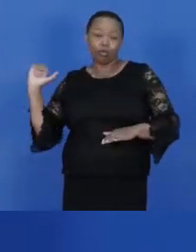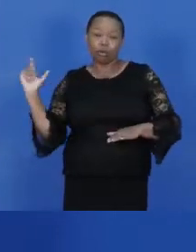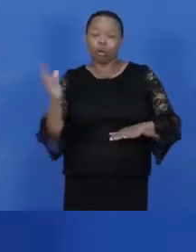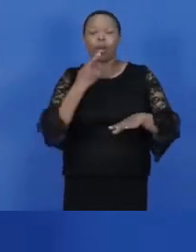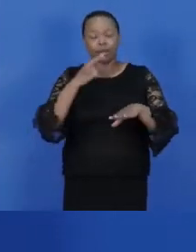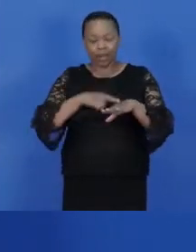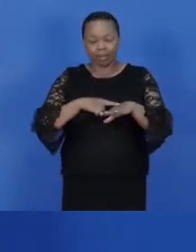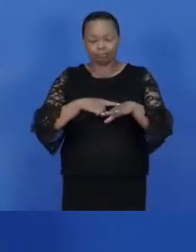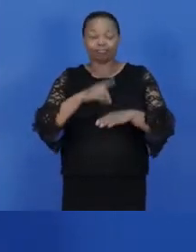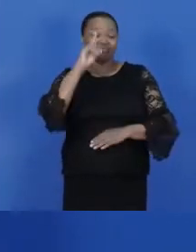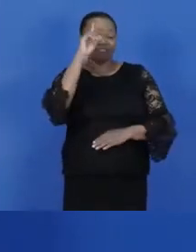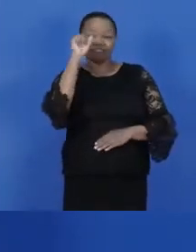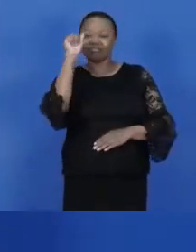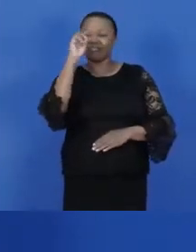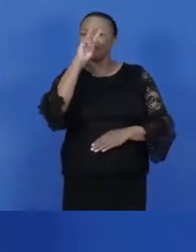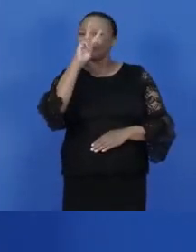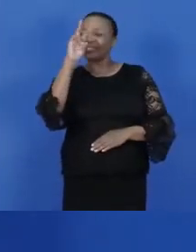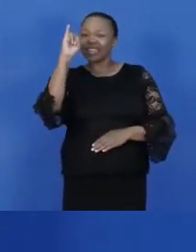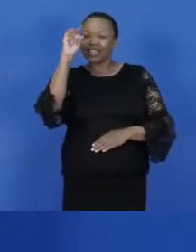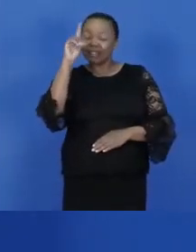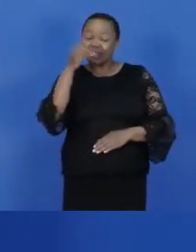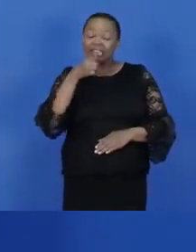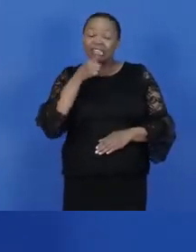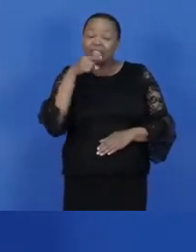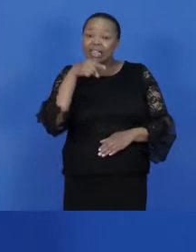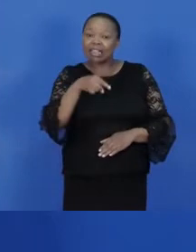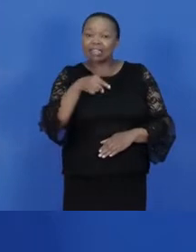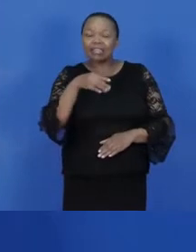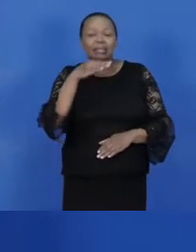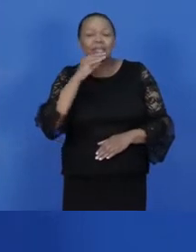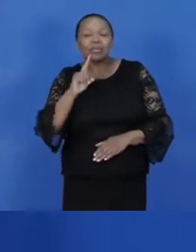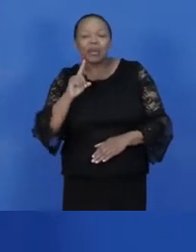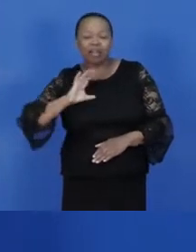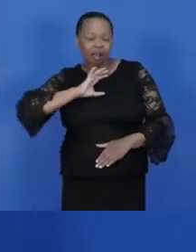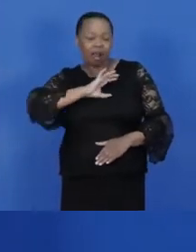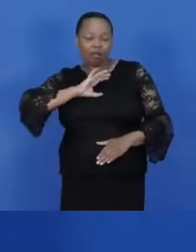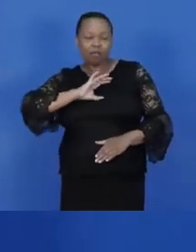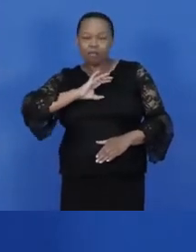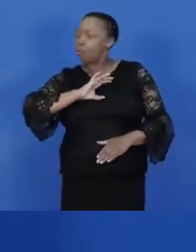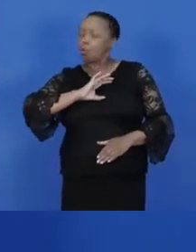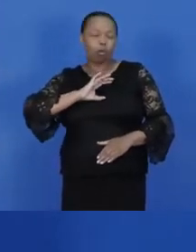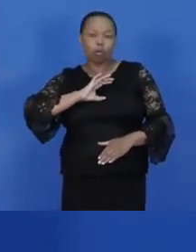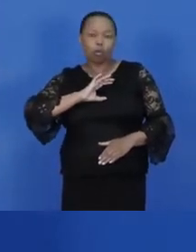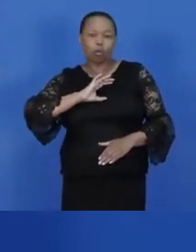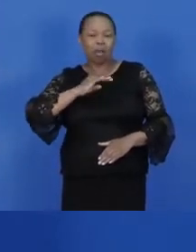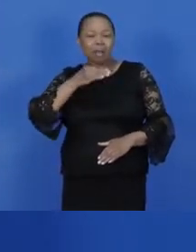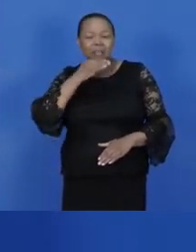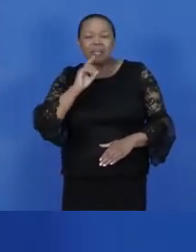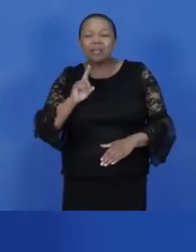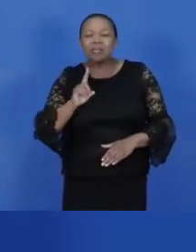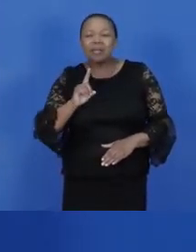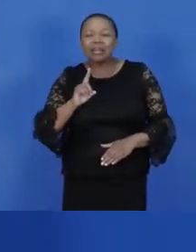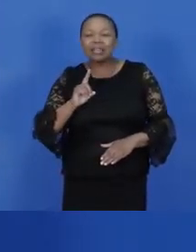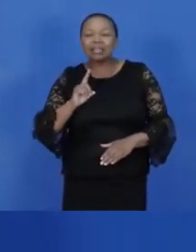know, when David is saying this word, it doesn't necessarily mean that wherever he was comfortable. It doesn't matter. It doesn't necessarily